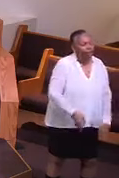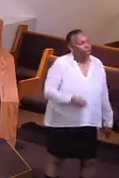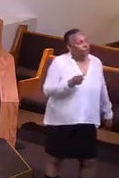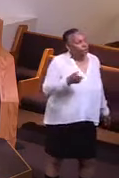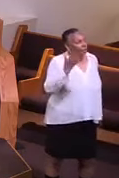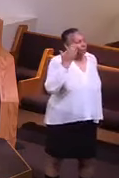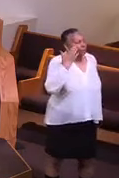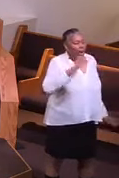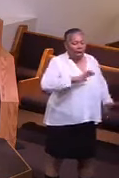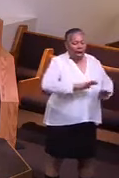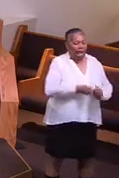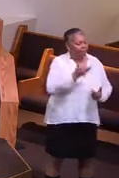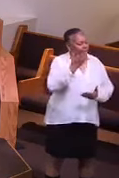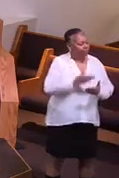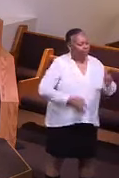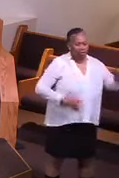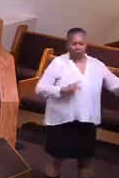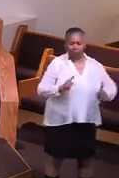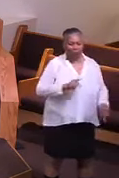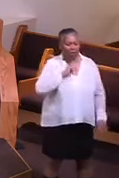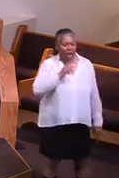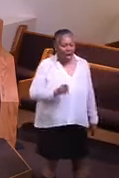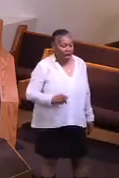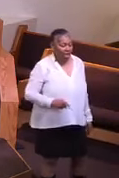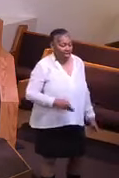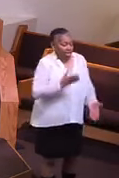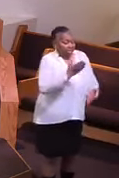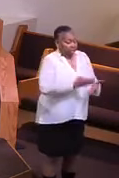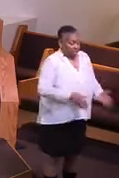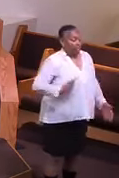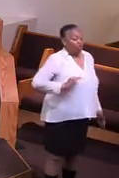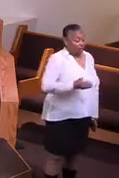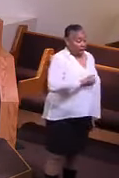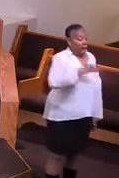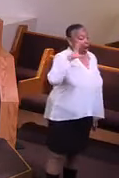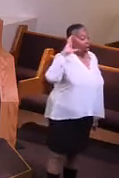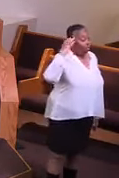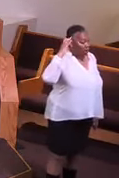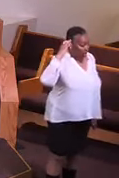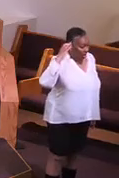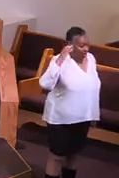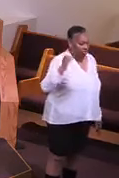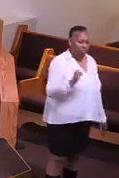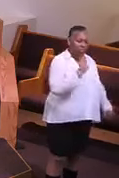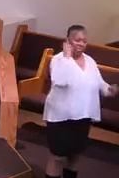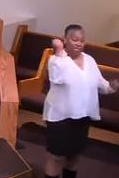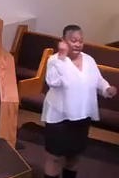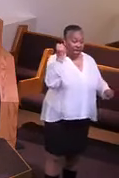know how some folks are. Some of our cousins, amen. If it's Saturday,